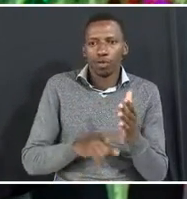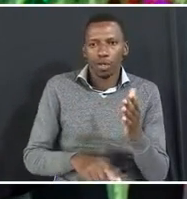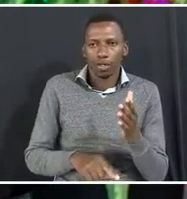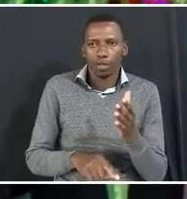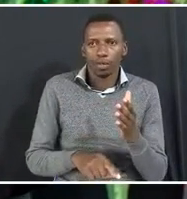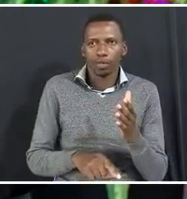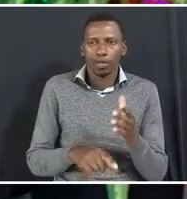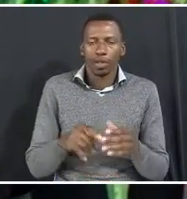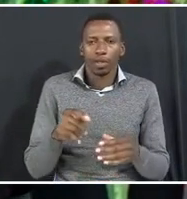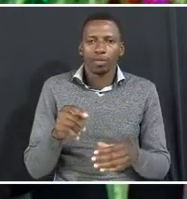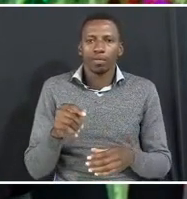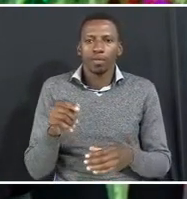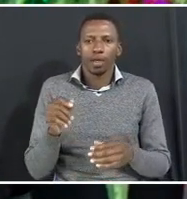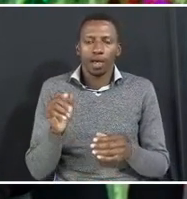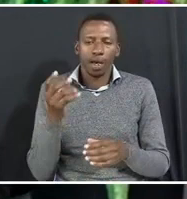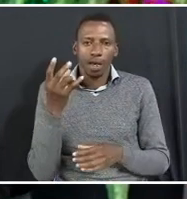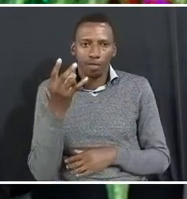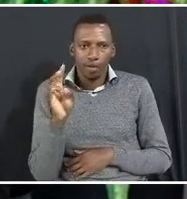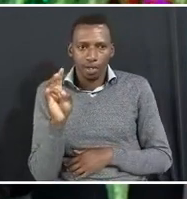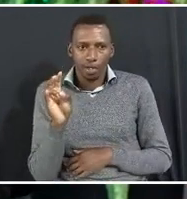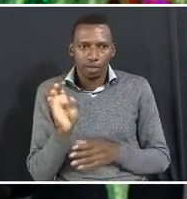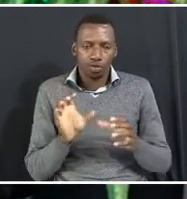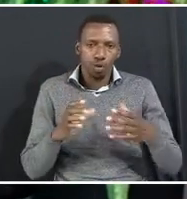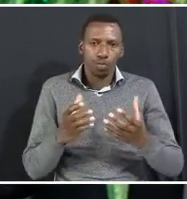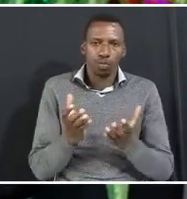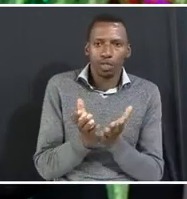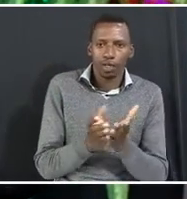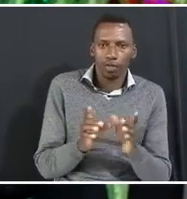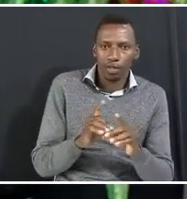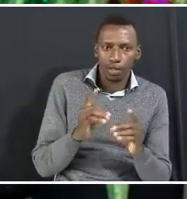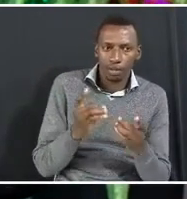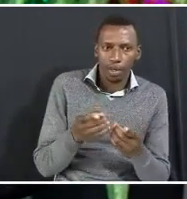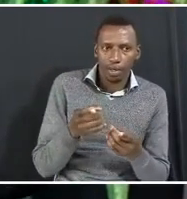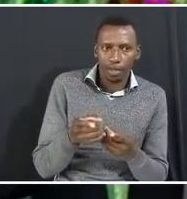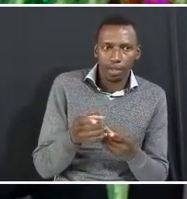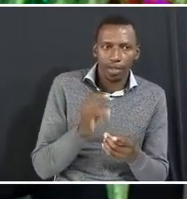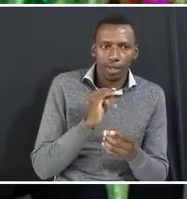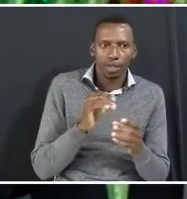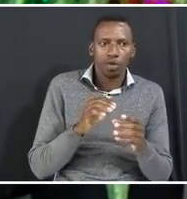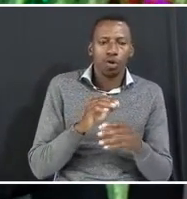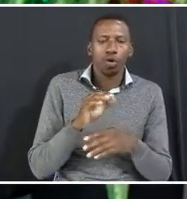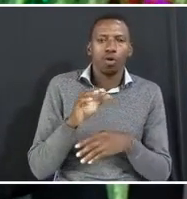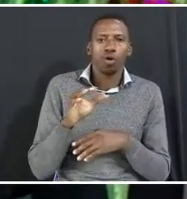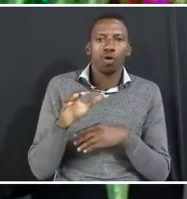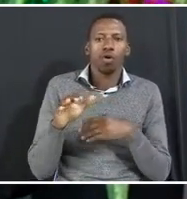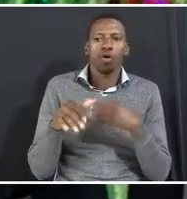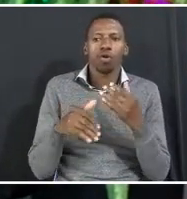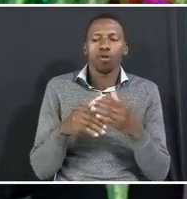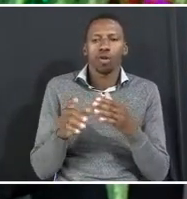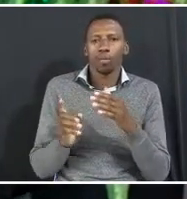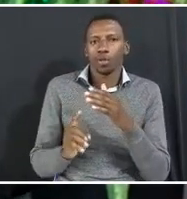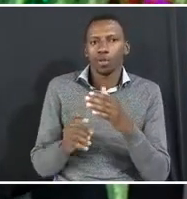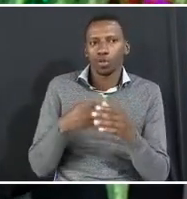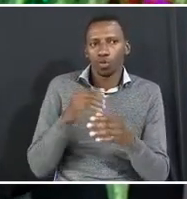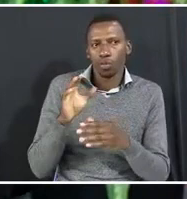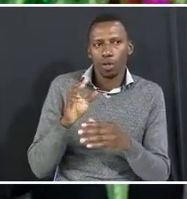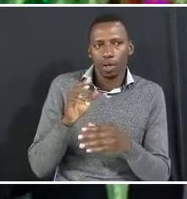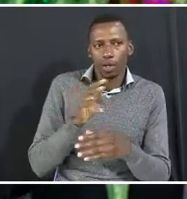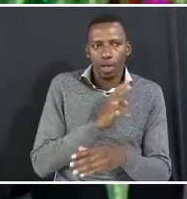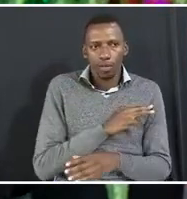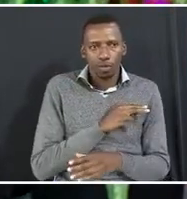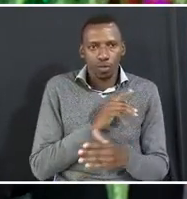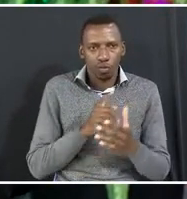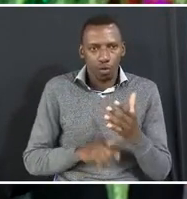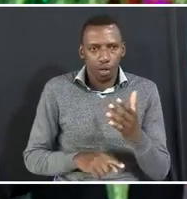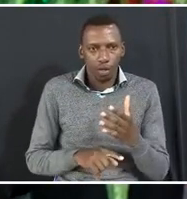is Adventist Community Service Department, is actually a holistic ministry whose mission is to save the community in